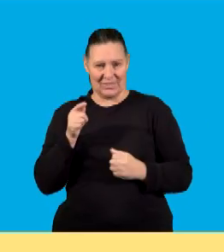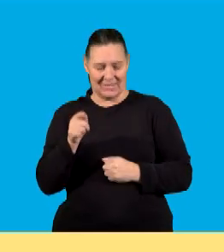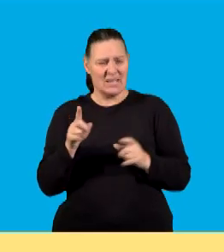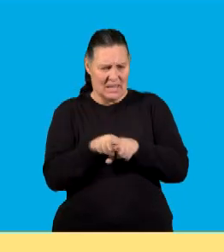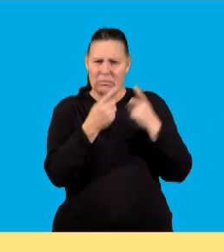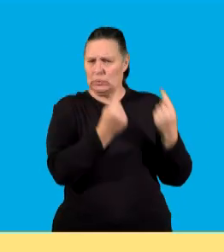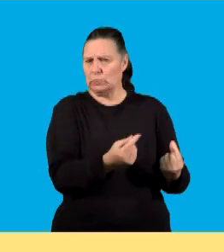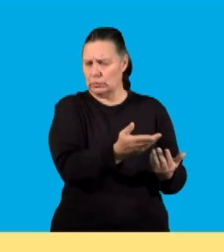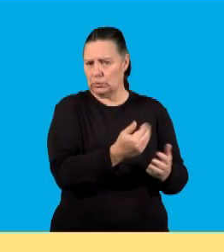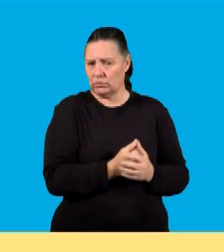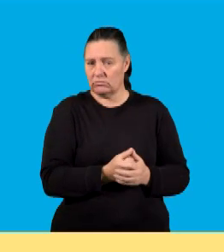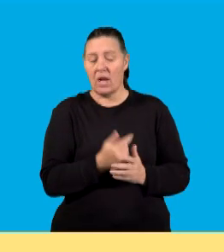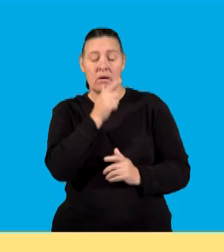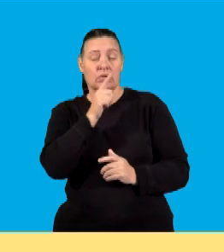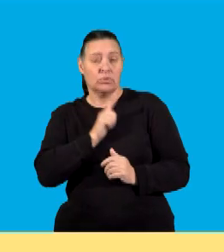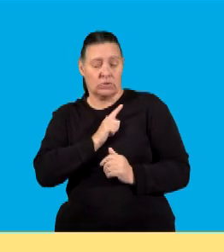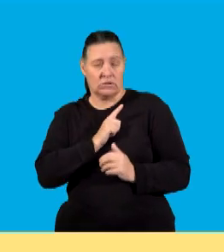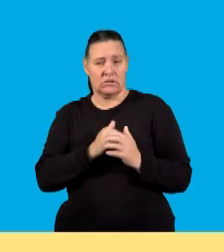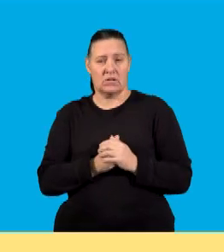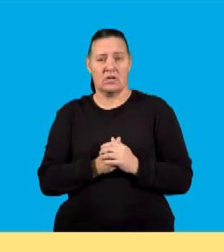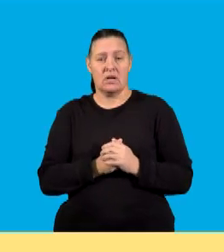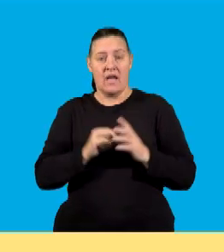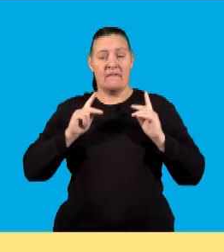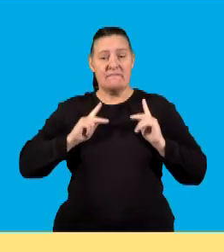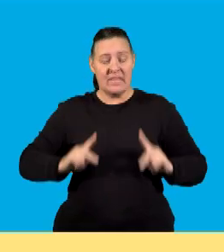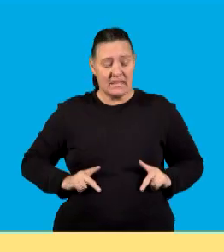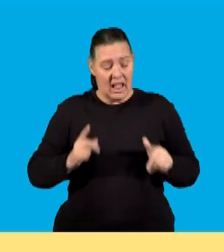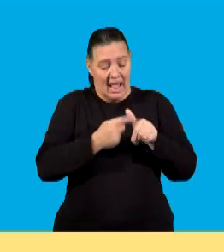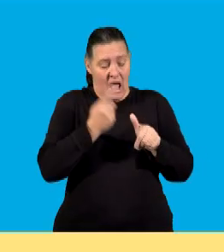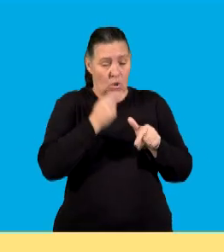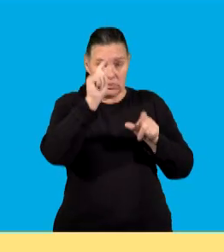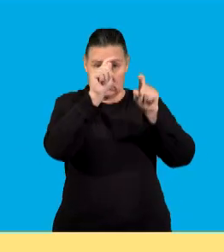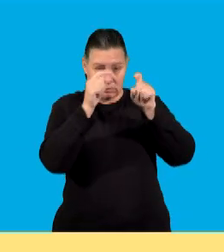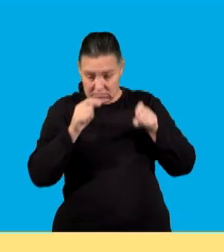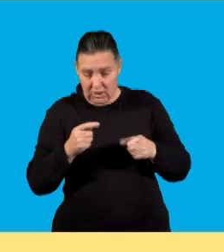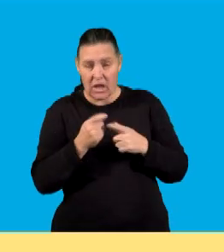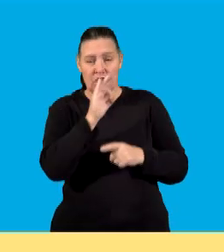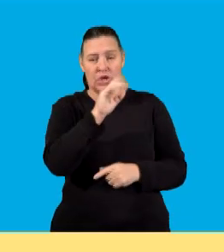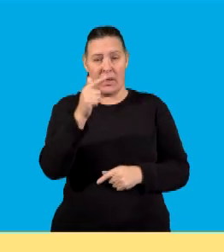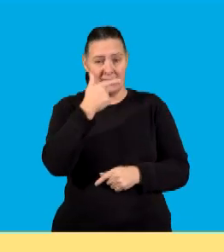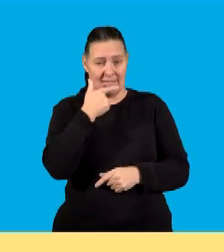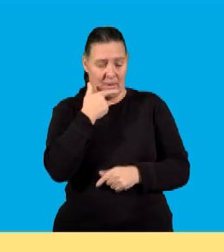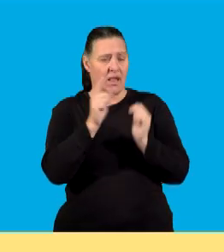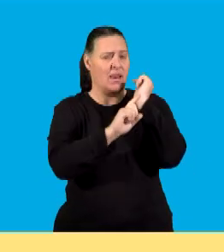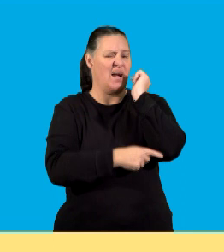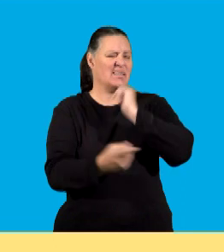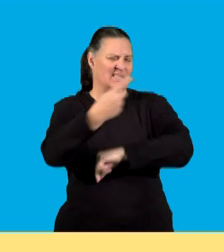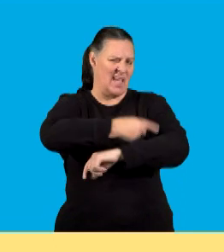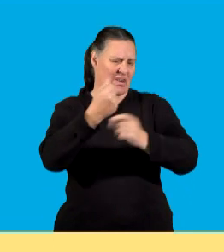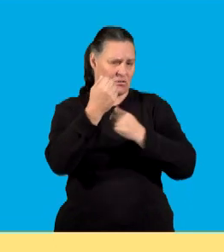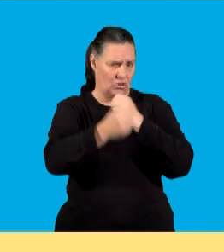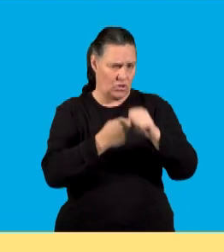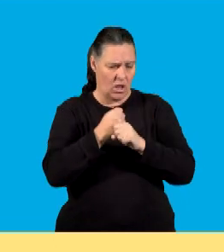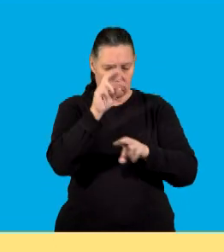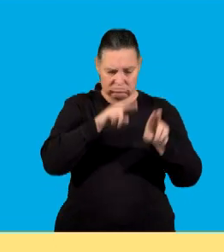we have done here. Then we are told a physical stock count on the 31st of December, this is the last day of the